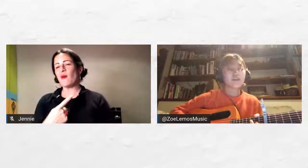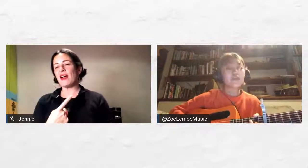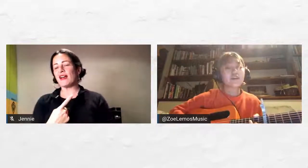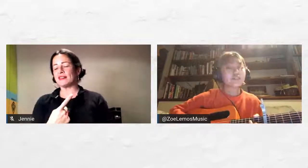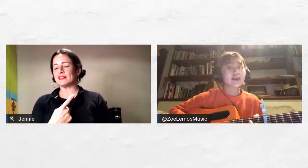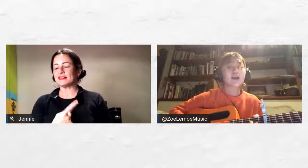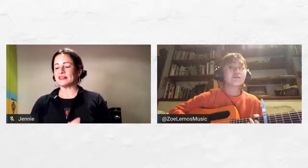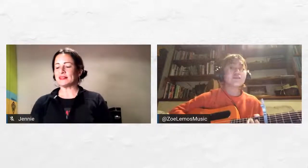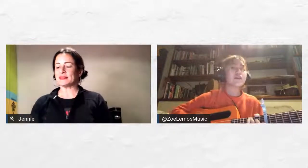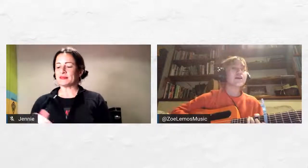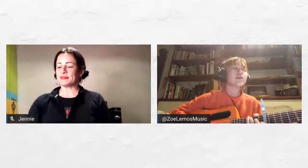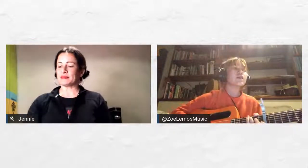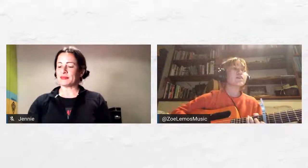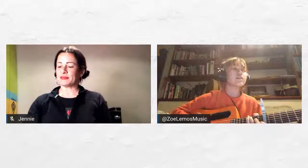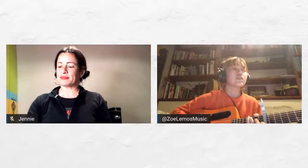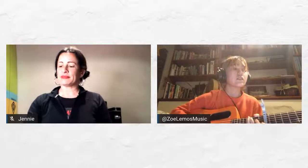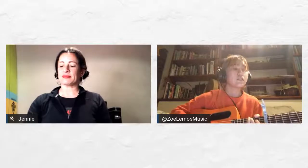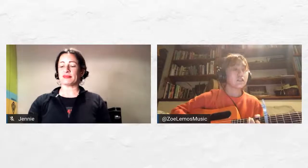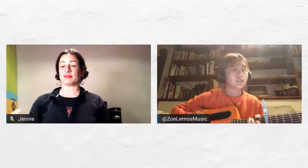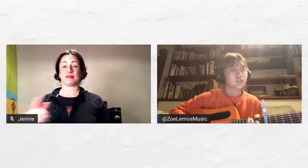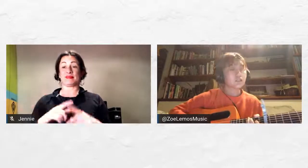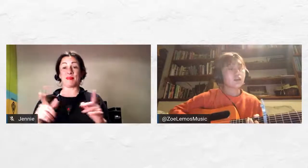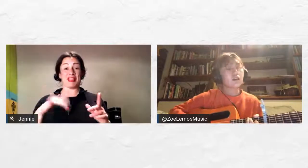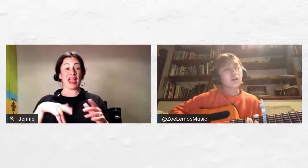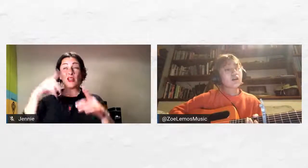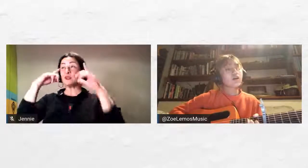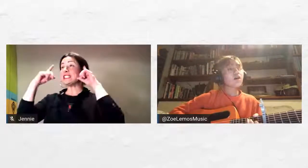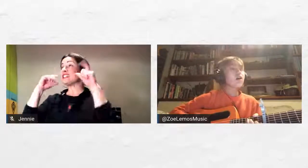Oh, things have changed.